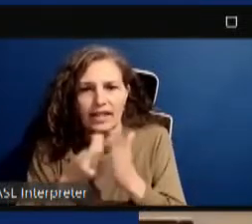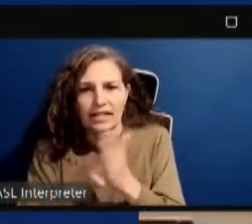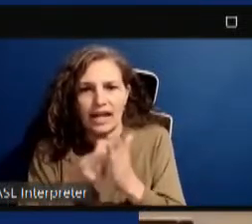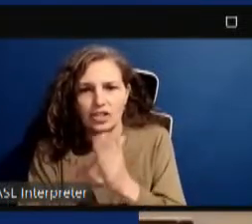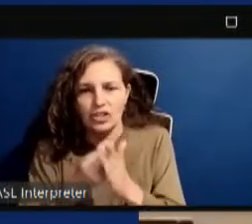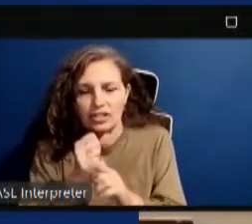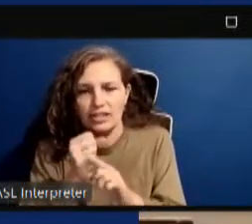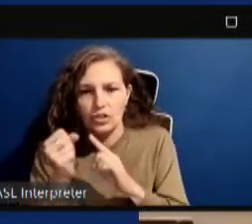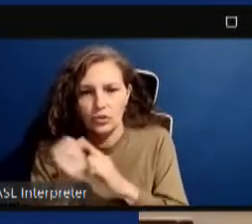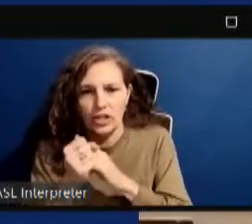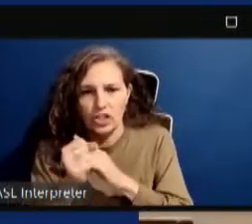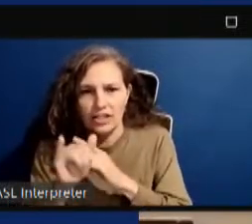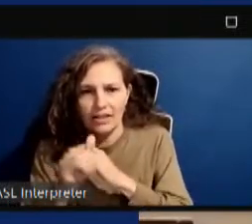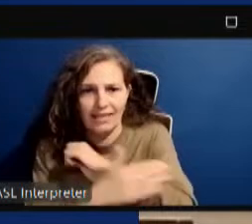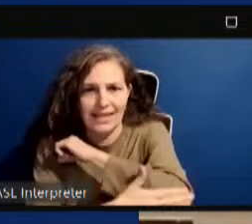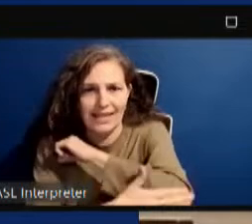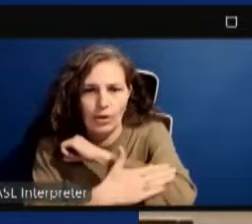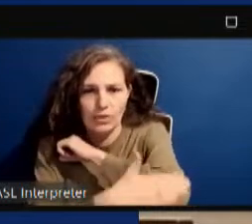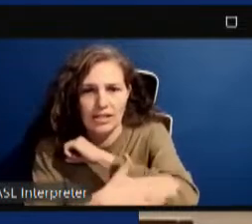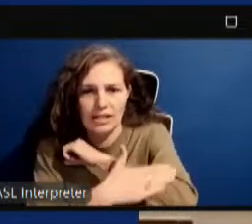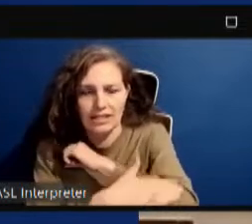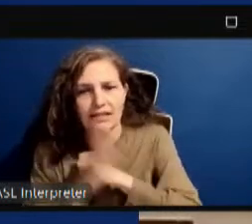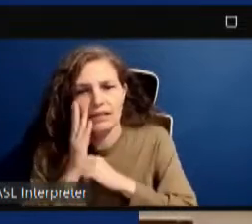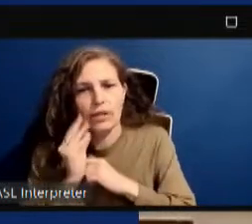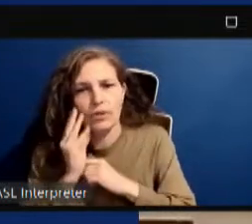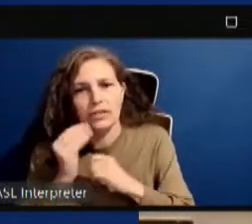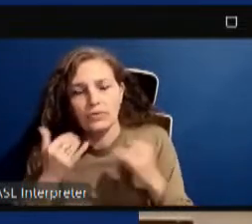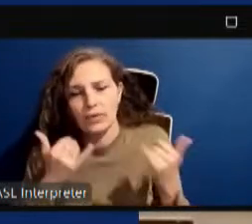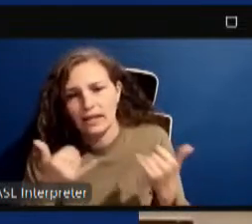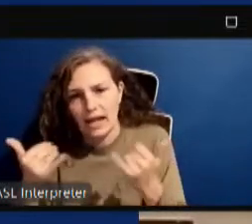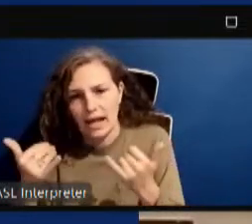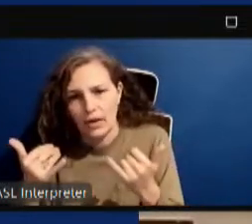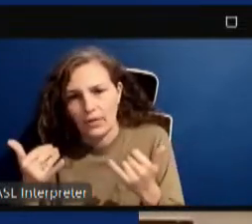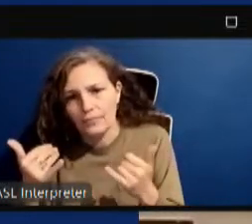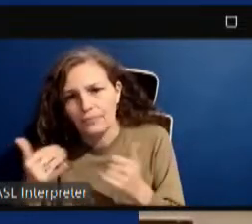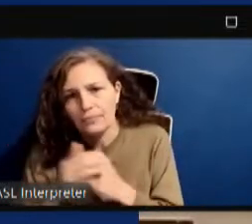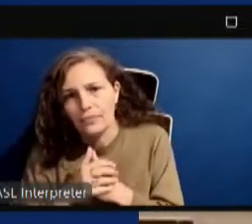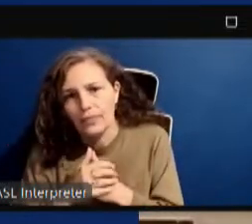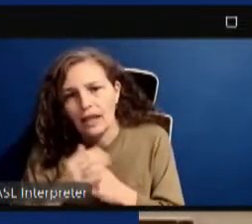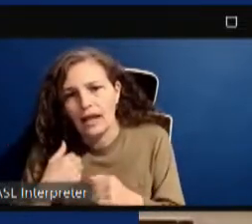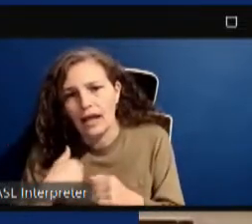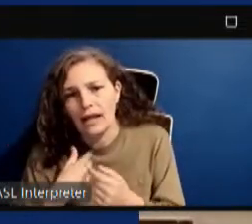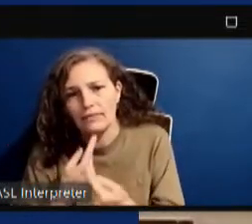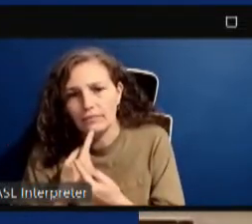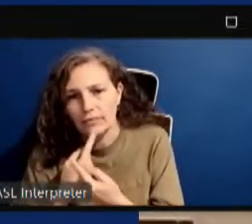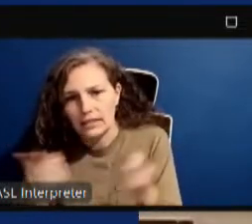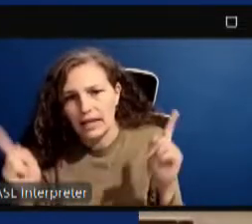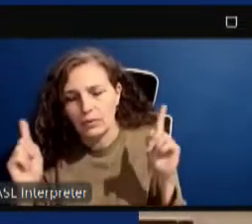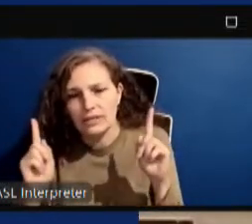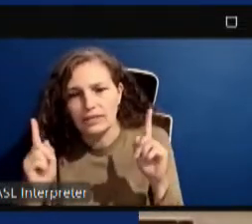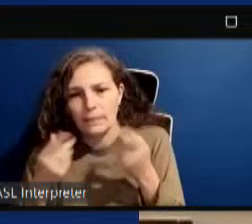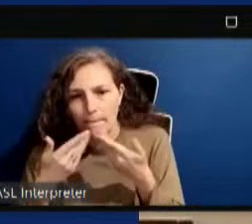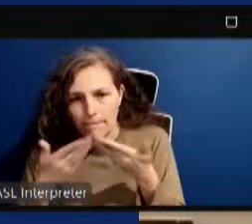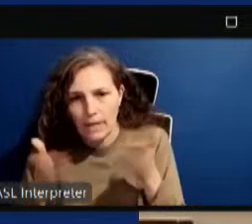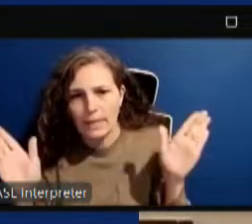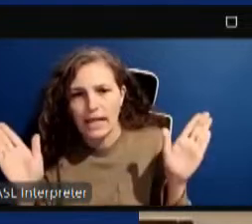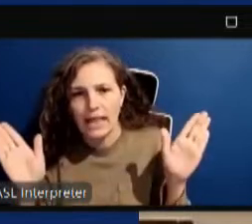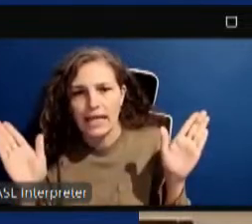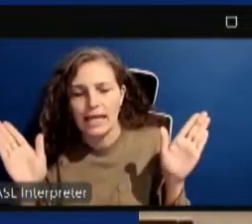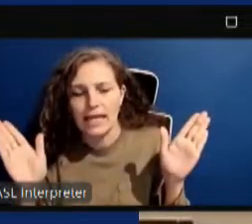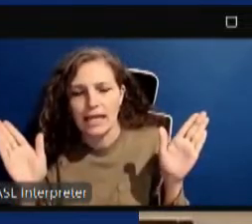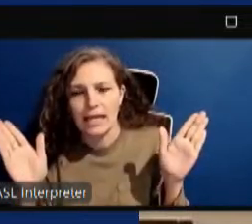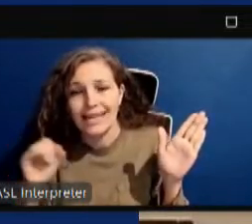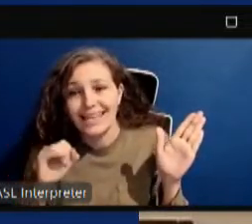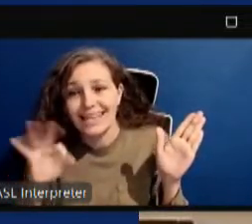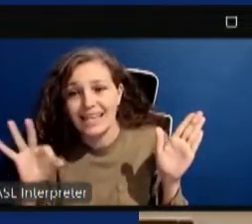is incurring right now. I would say, and I have said this publicly before, if